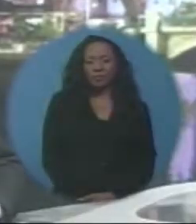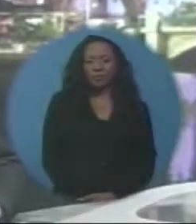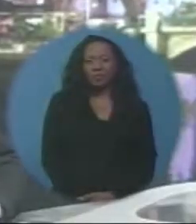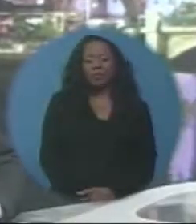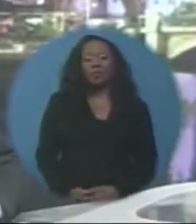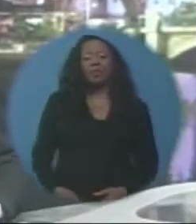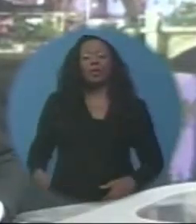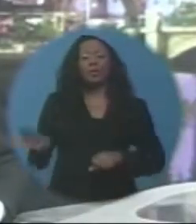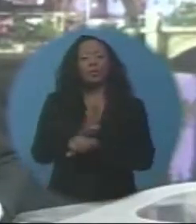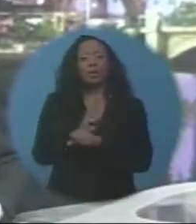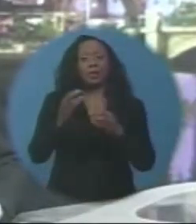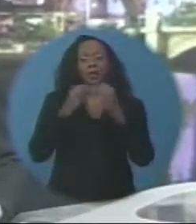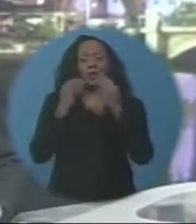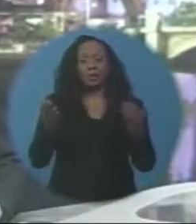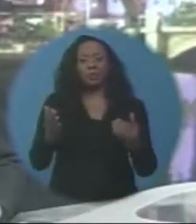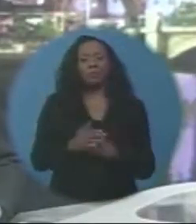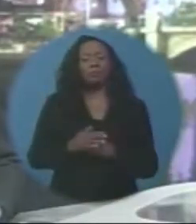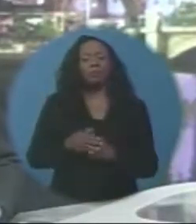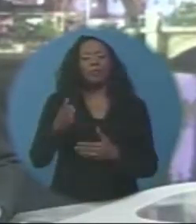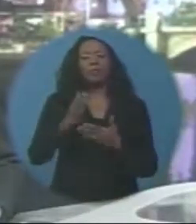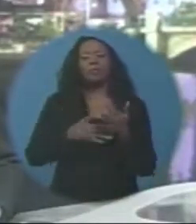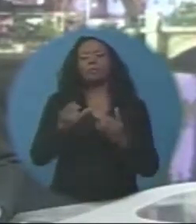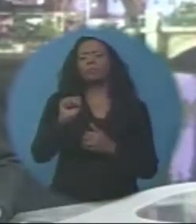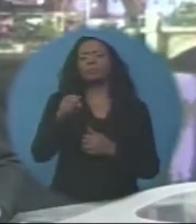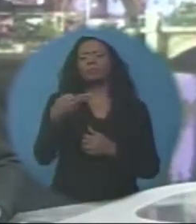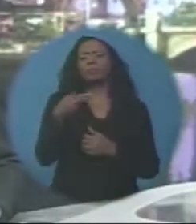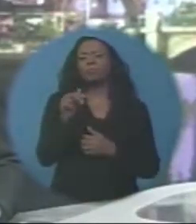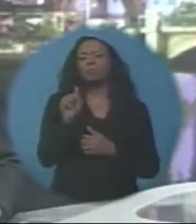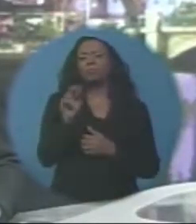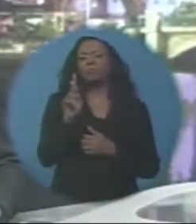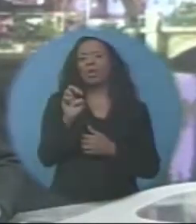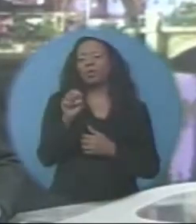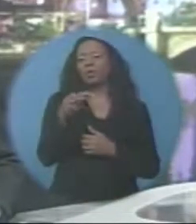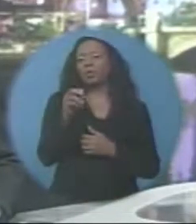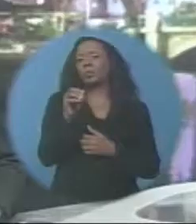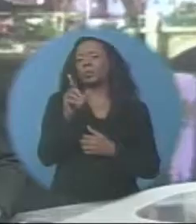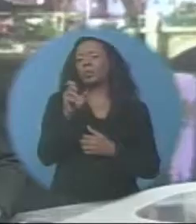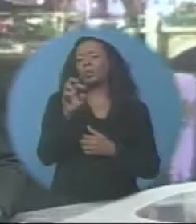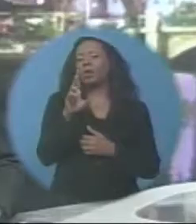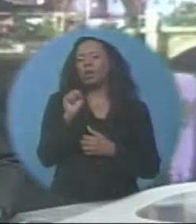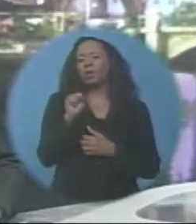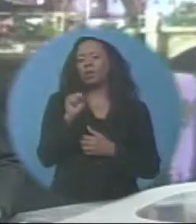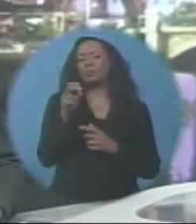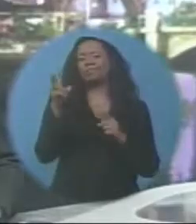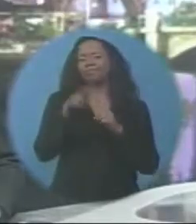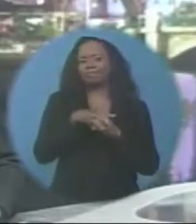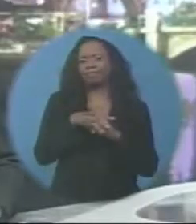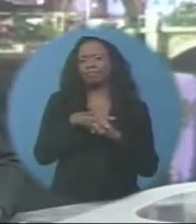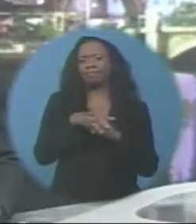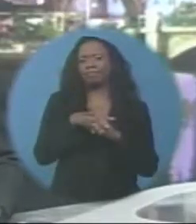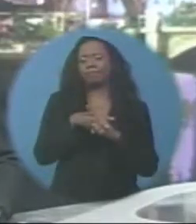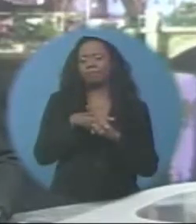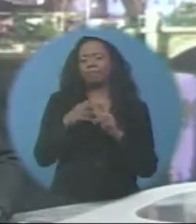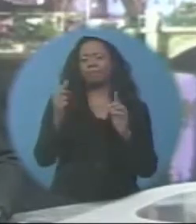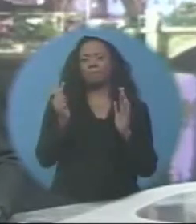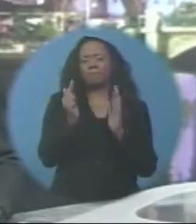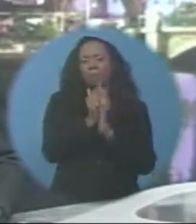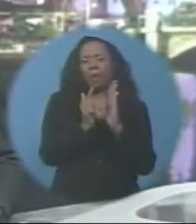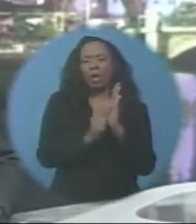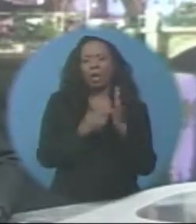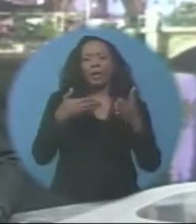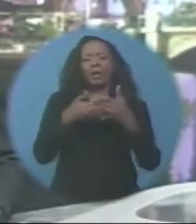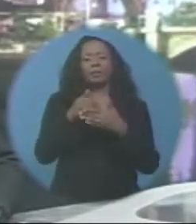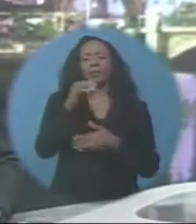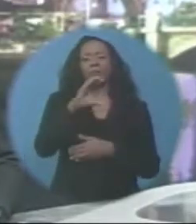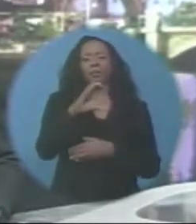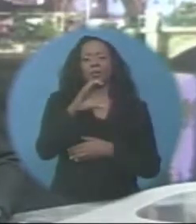We're topping business tonight. Some minority shareholders of Cable and Wireless Barbados have filed legal action against Cable and Wireless West Indies. The move follows